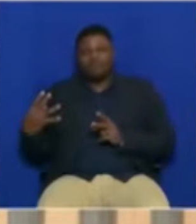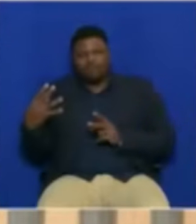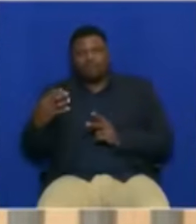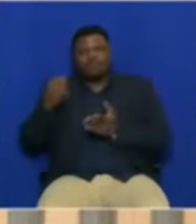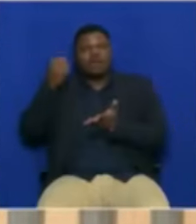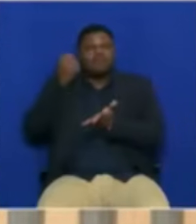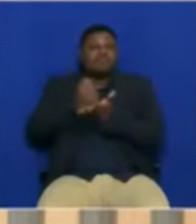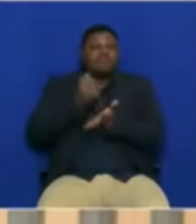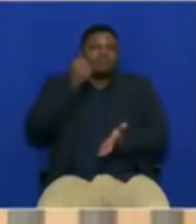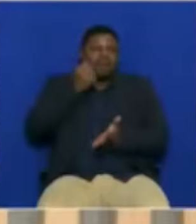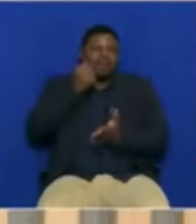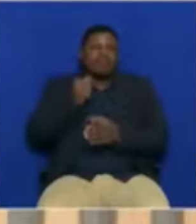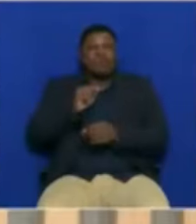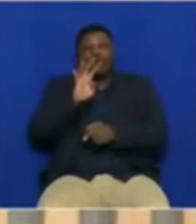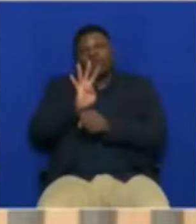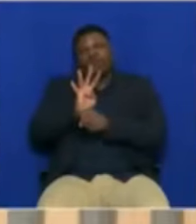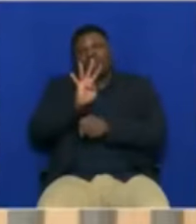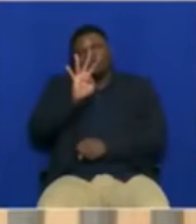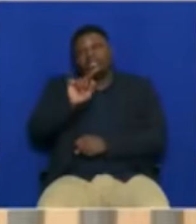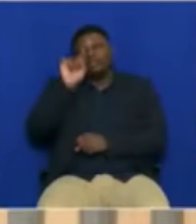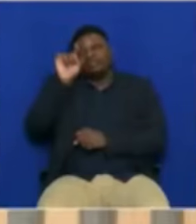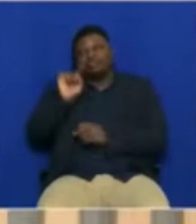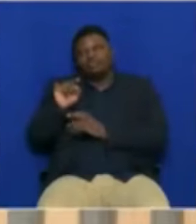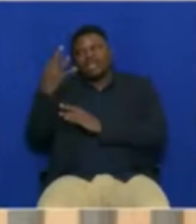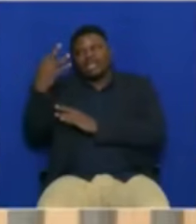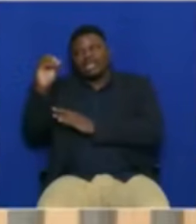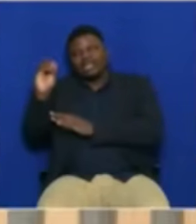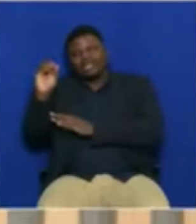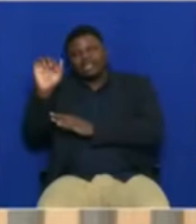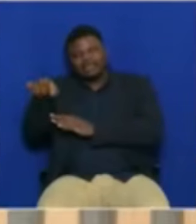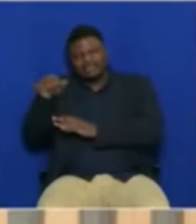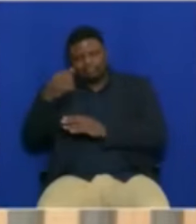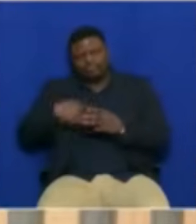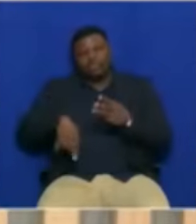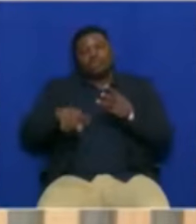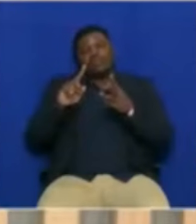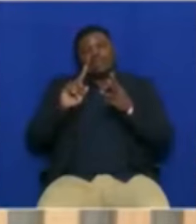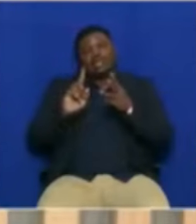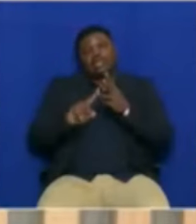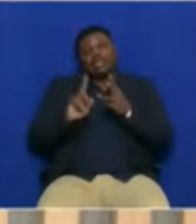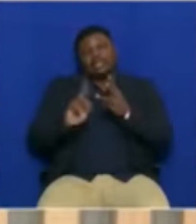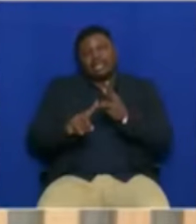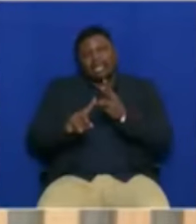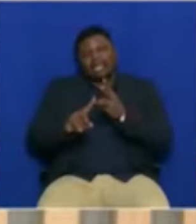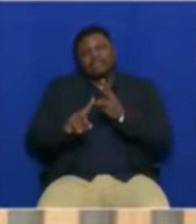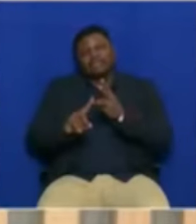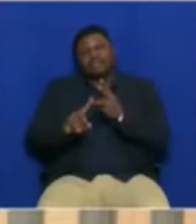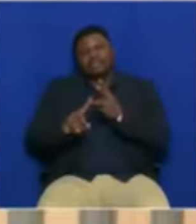I confirm. The third then would be at page 308.